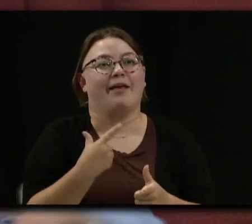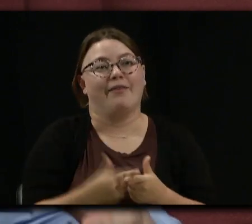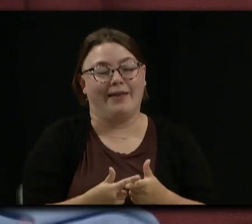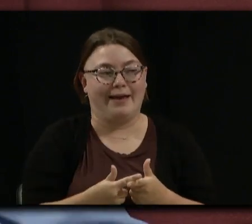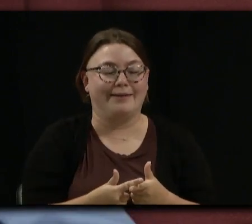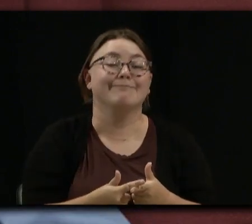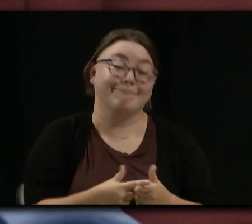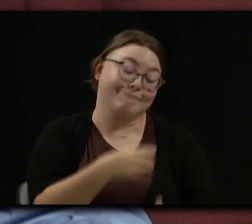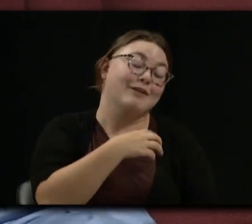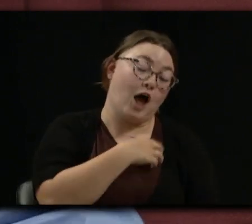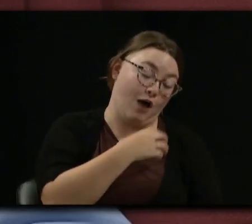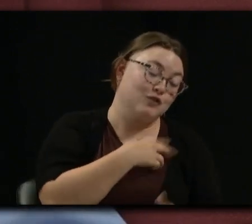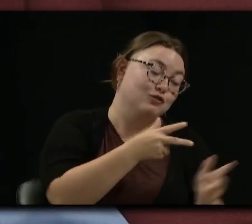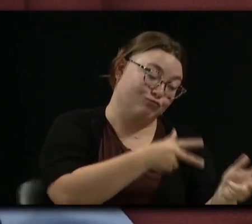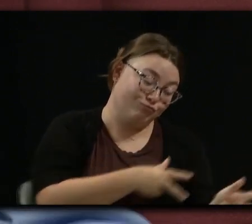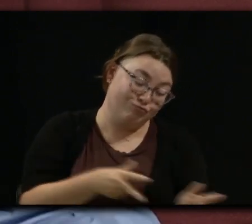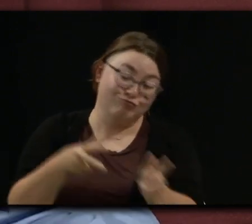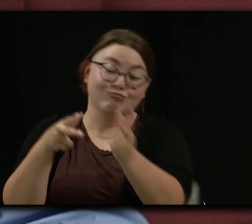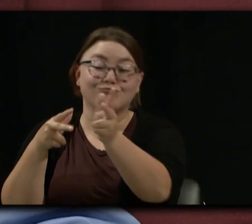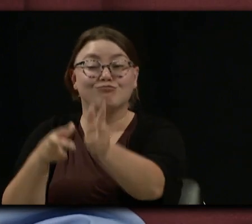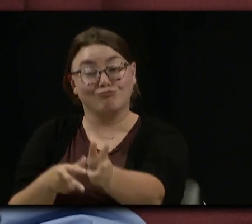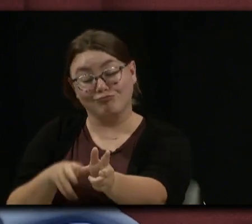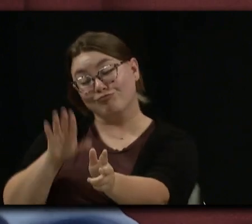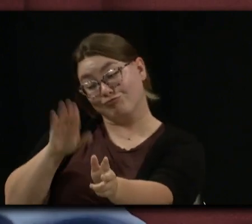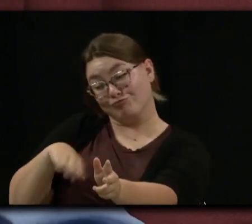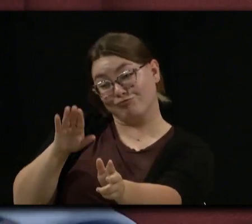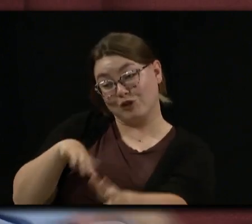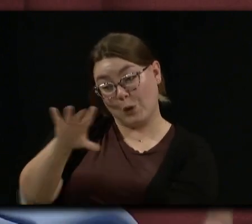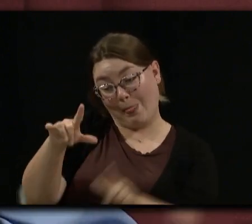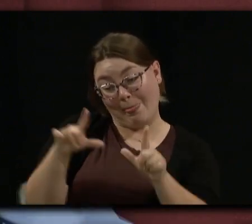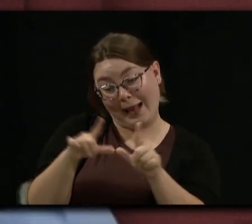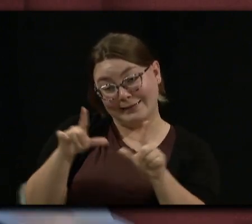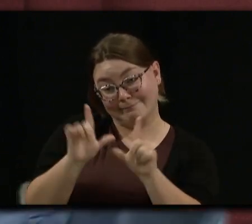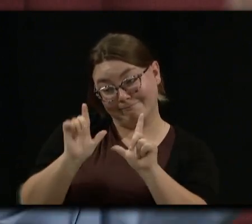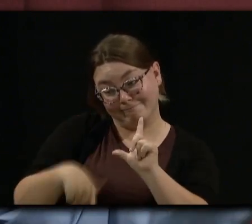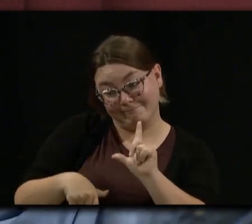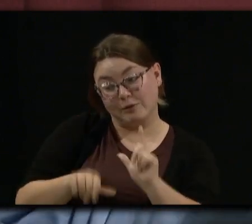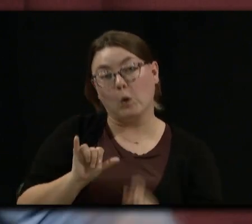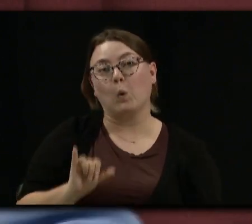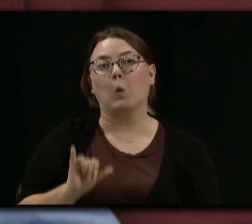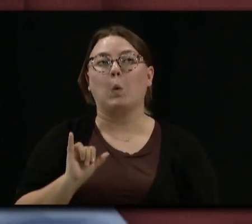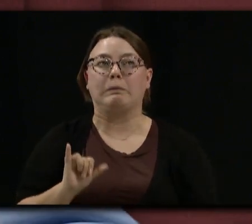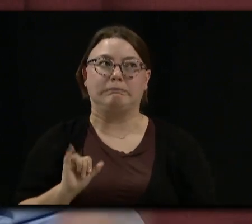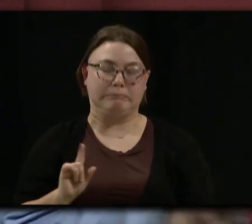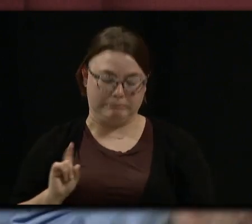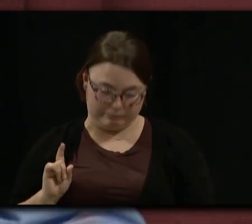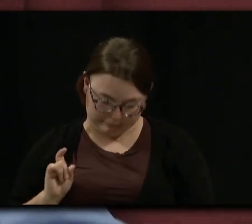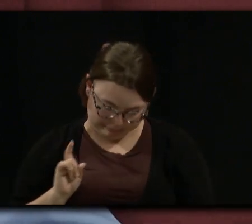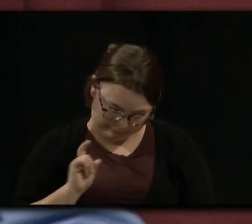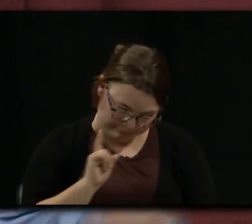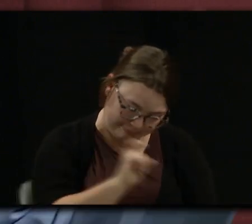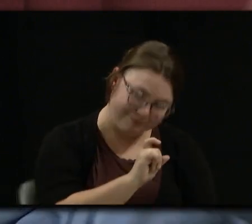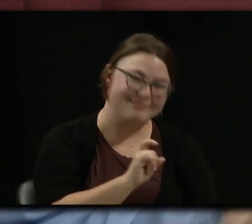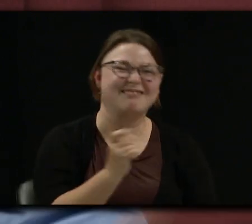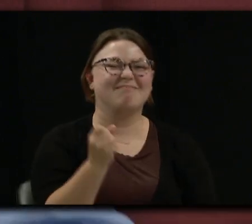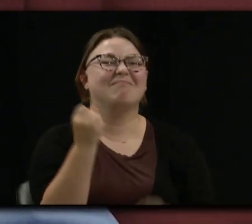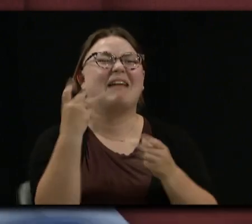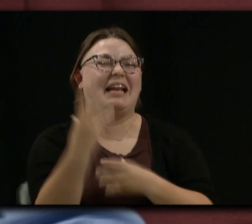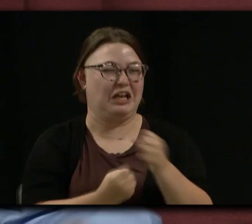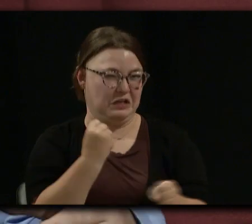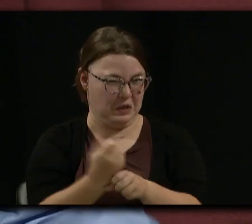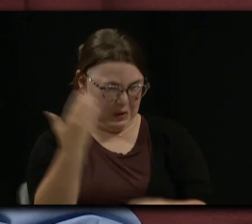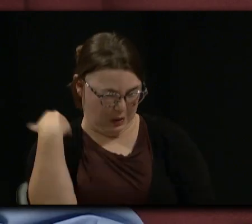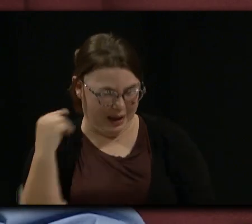over pointed out that my license had expired, so I quickly went down to the administration building. This is a number of years ago. I went